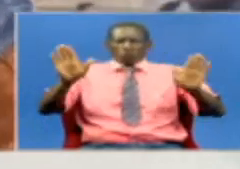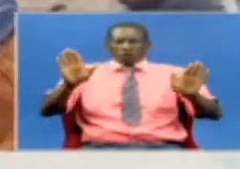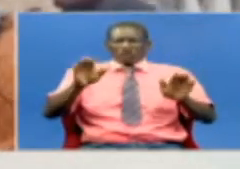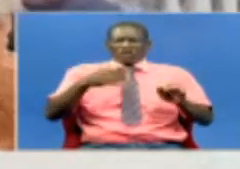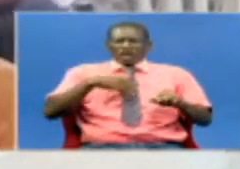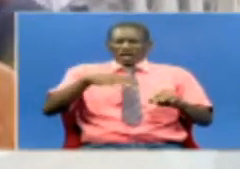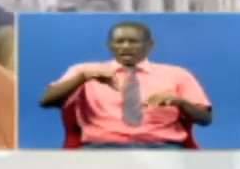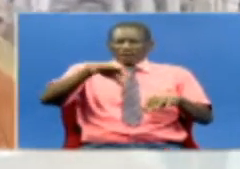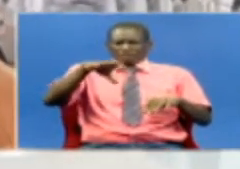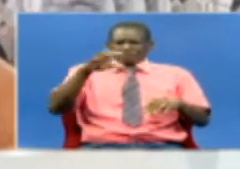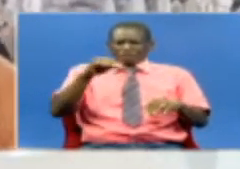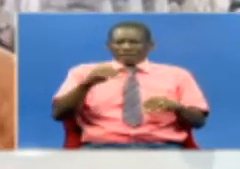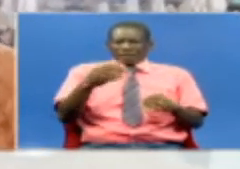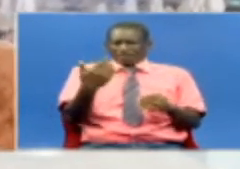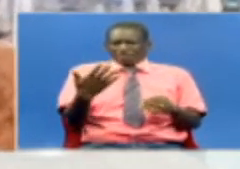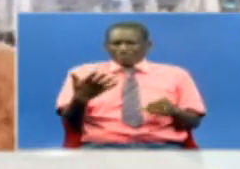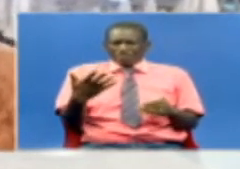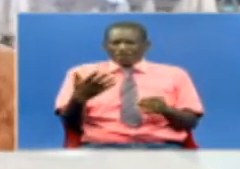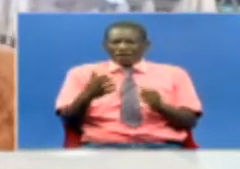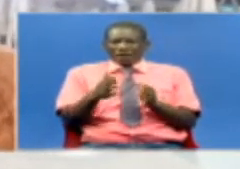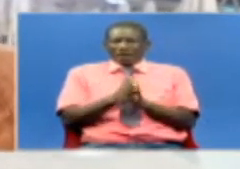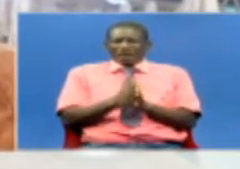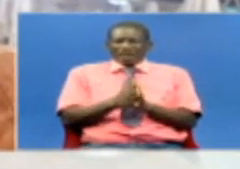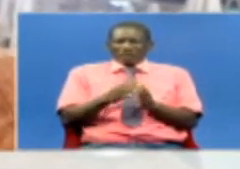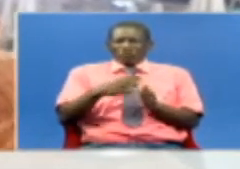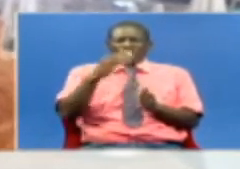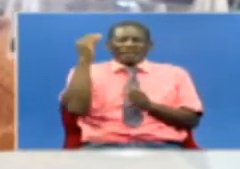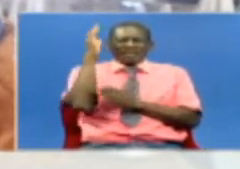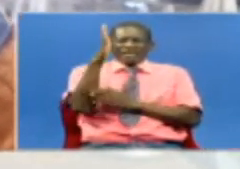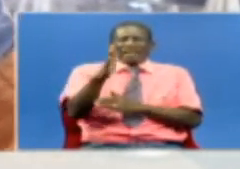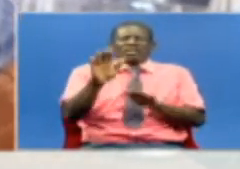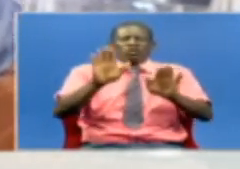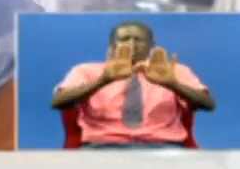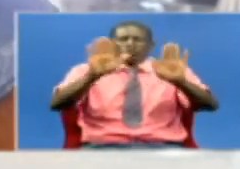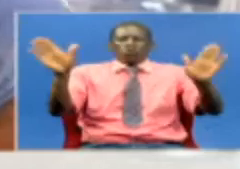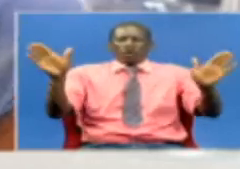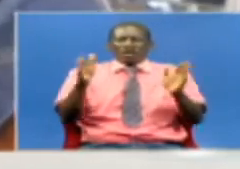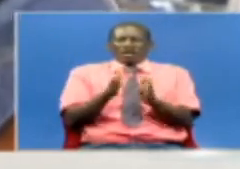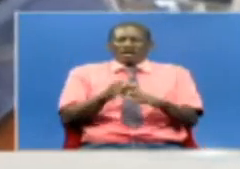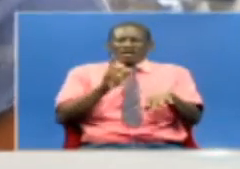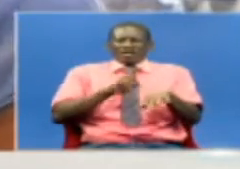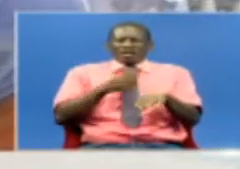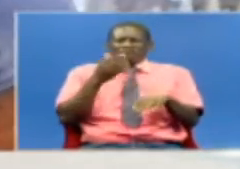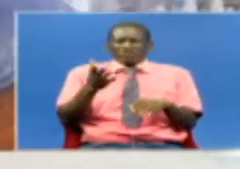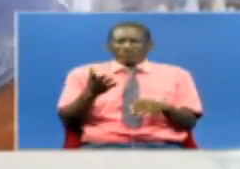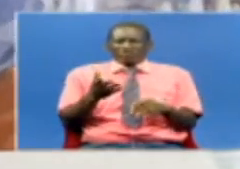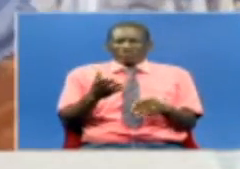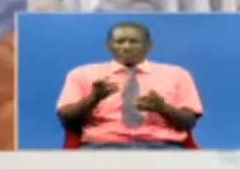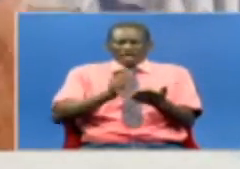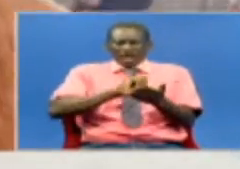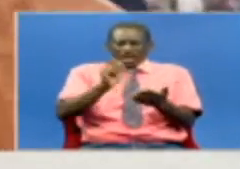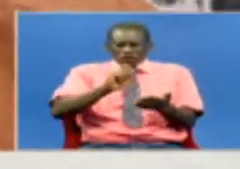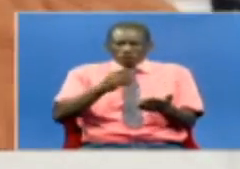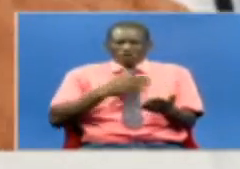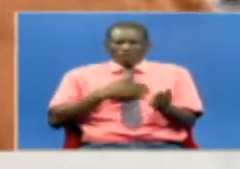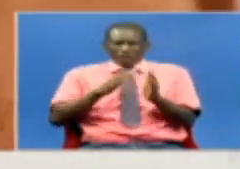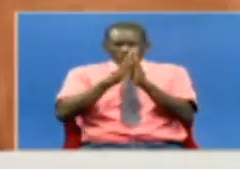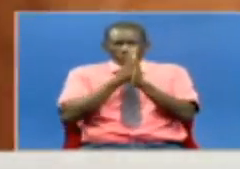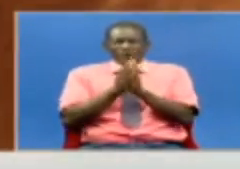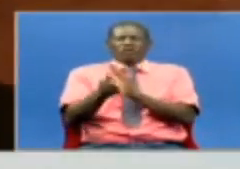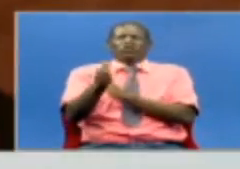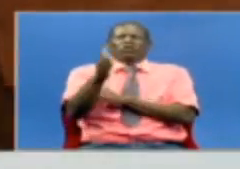took pieces of paper and headed straight to the wall, and once there, I wrote my petitions to